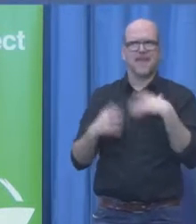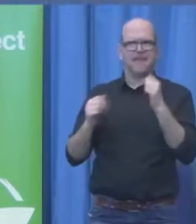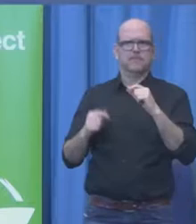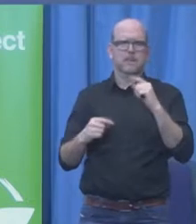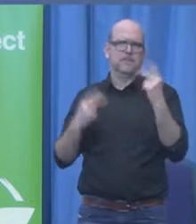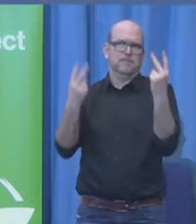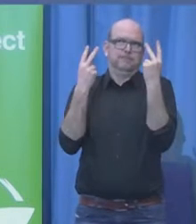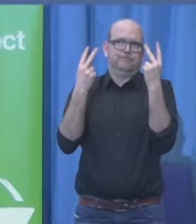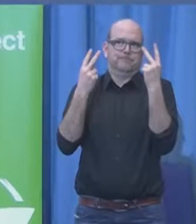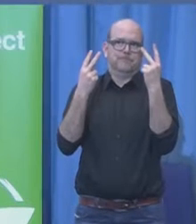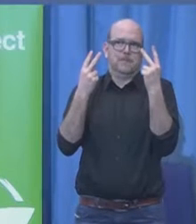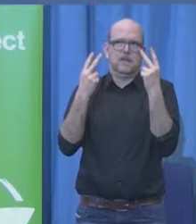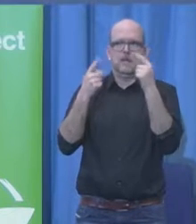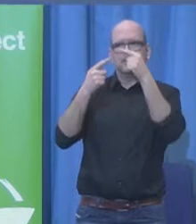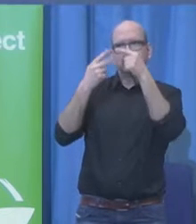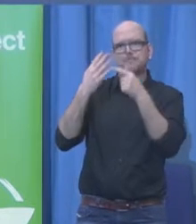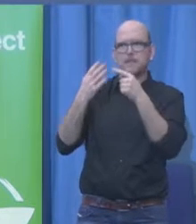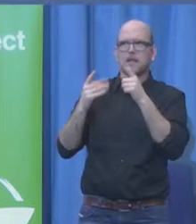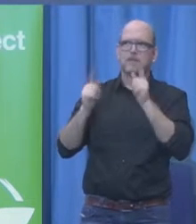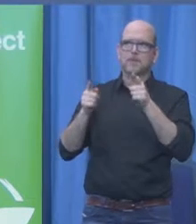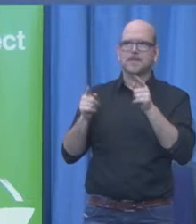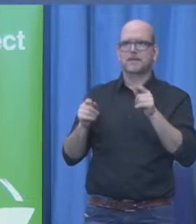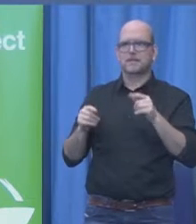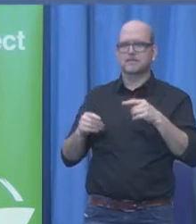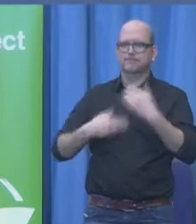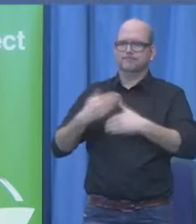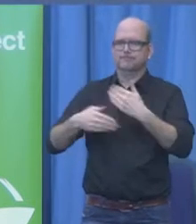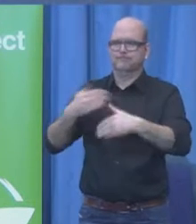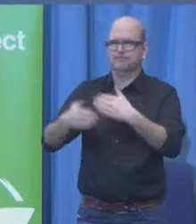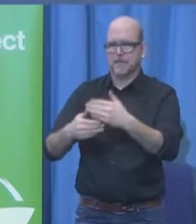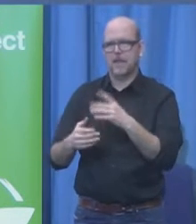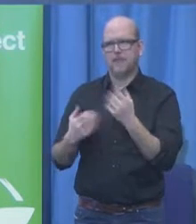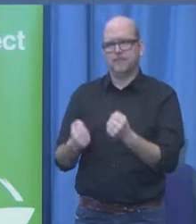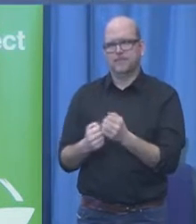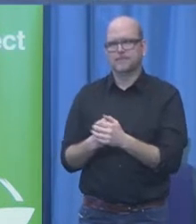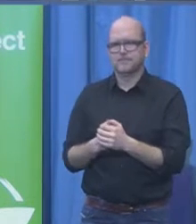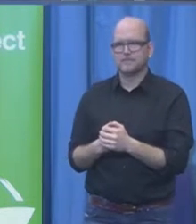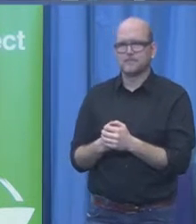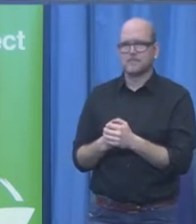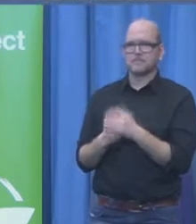Disability Equality Act.